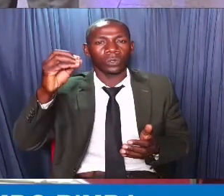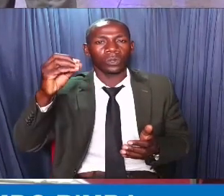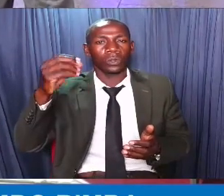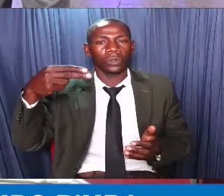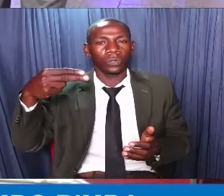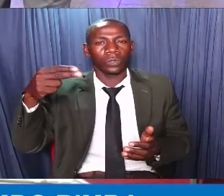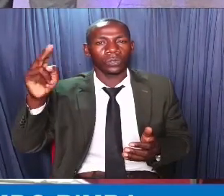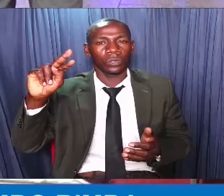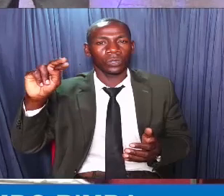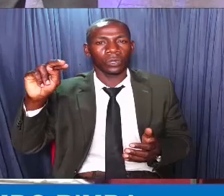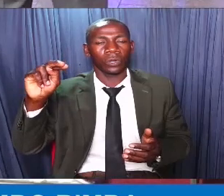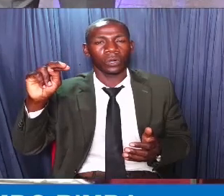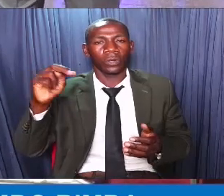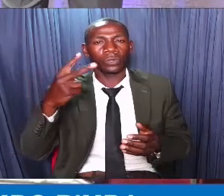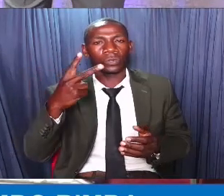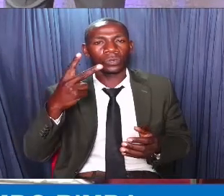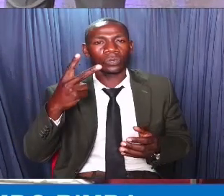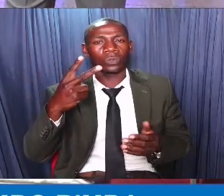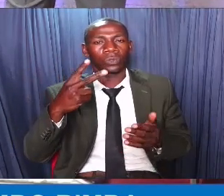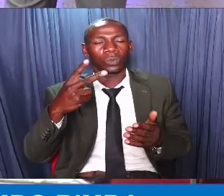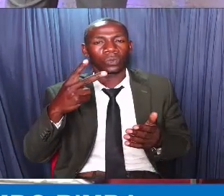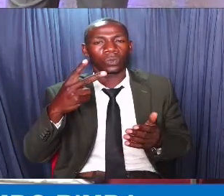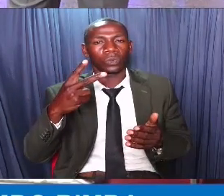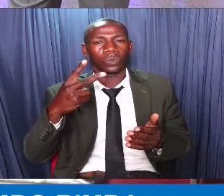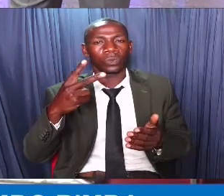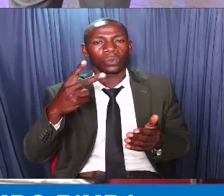Revelation. Ufunuo 2. Revelation 2.